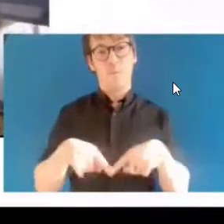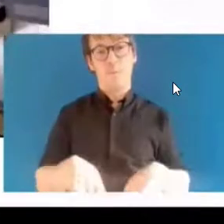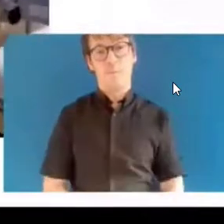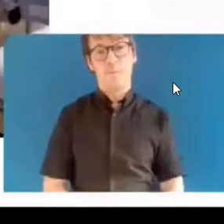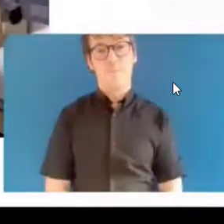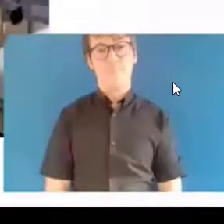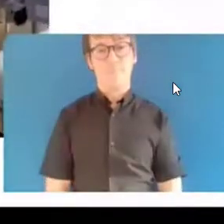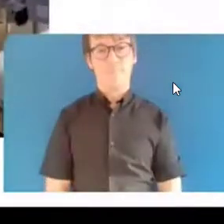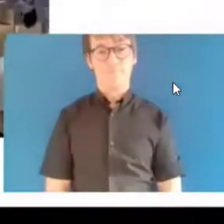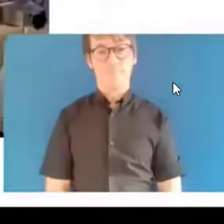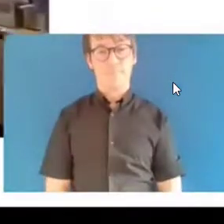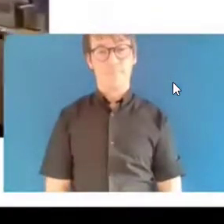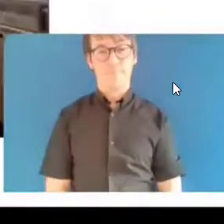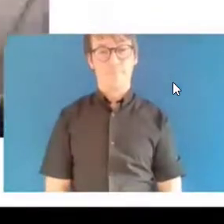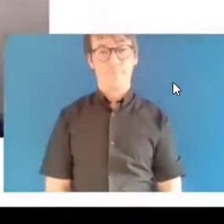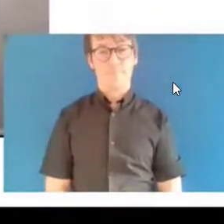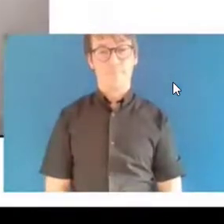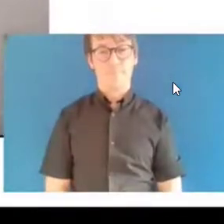now.